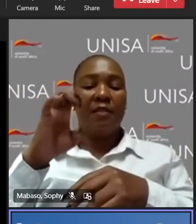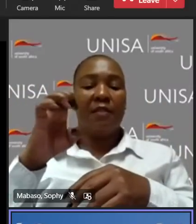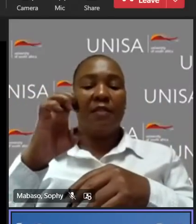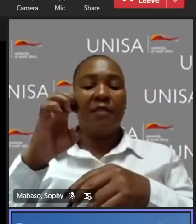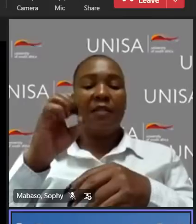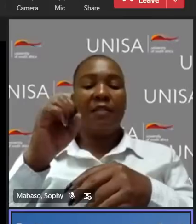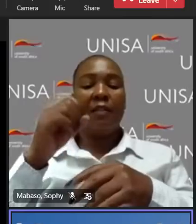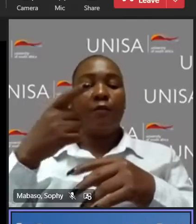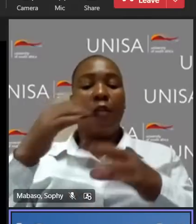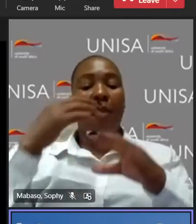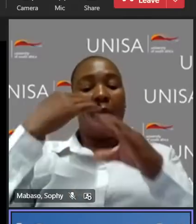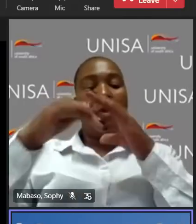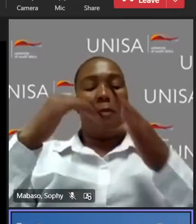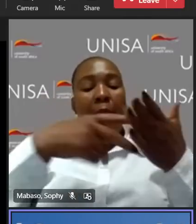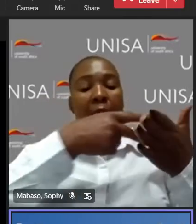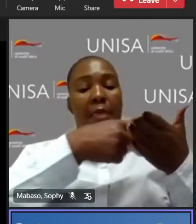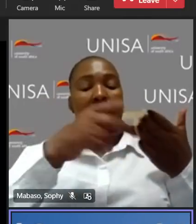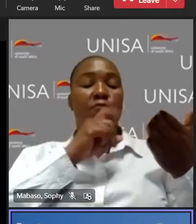email address: